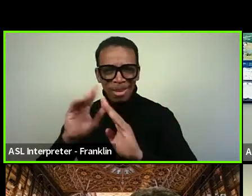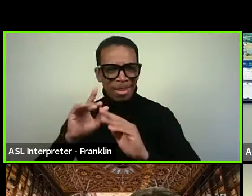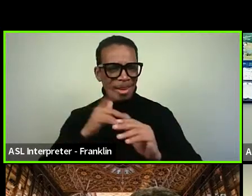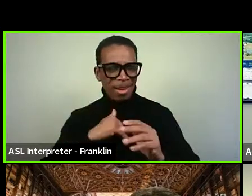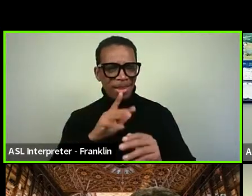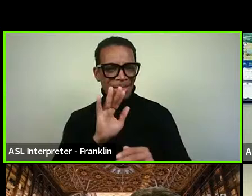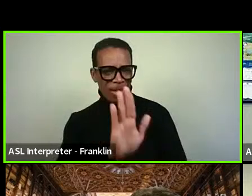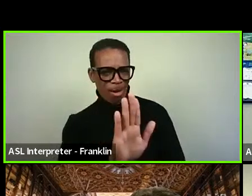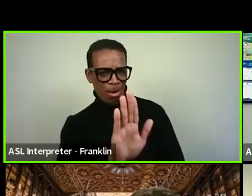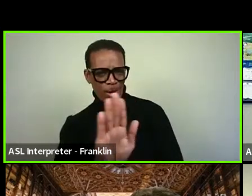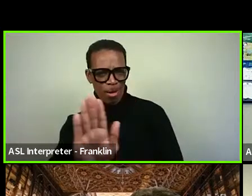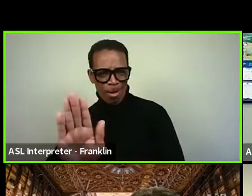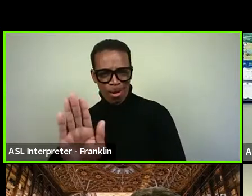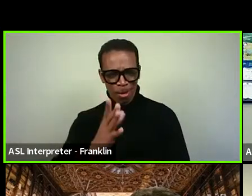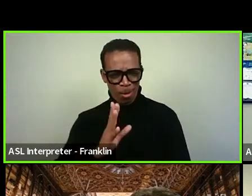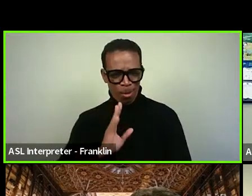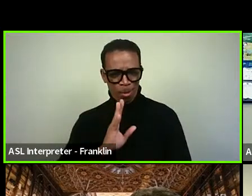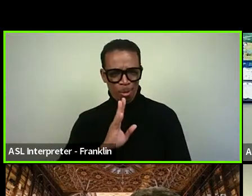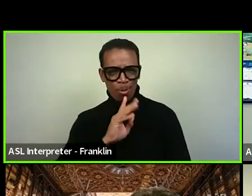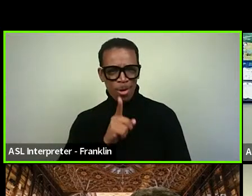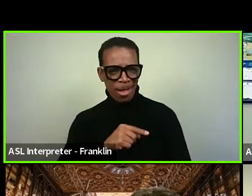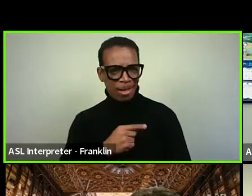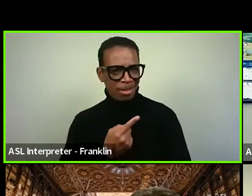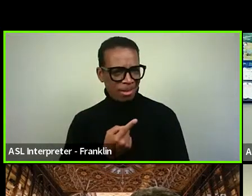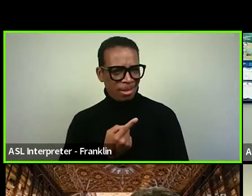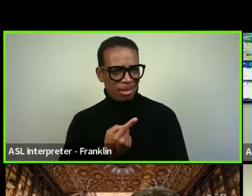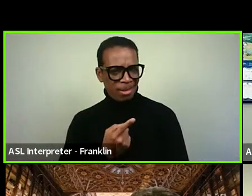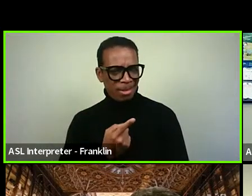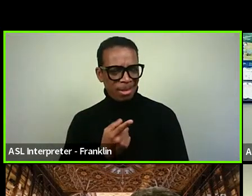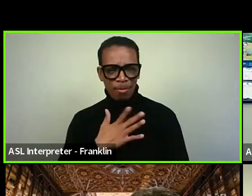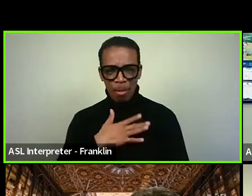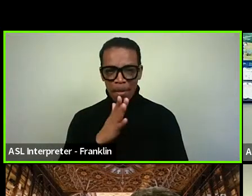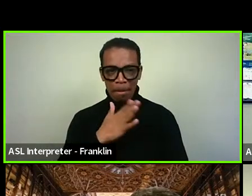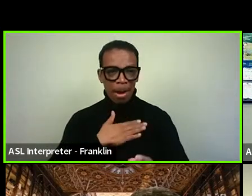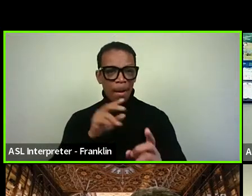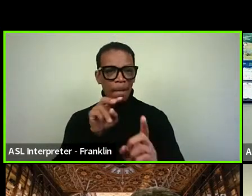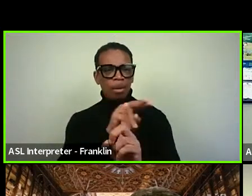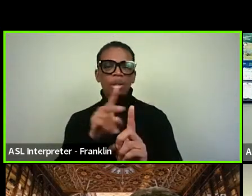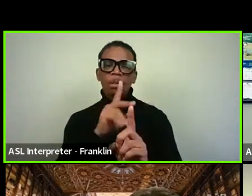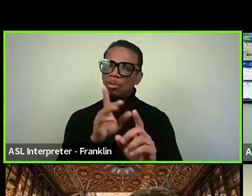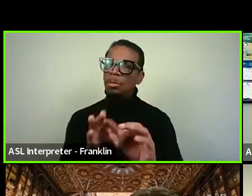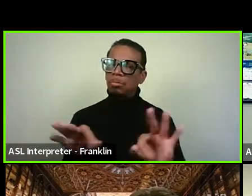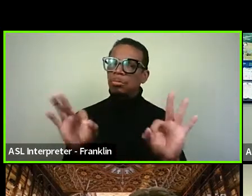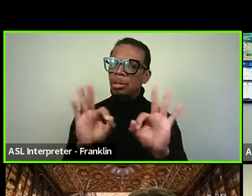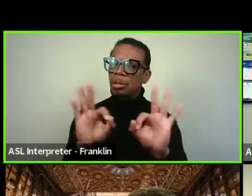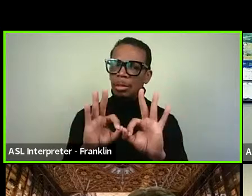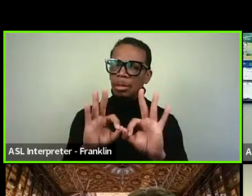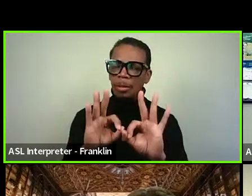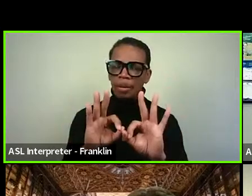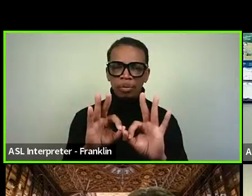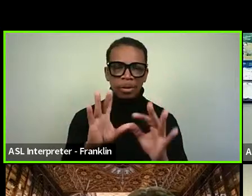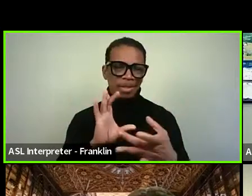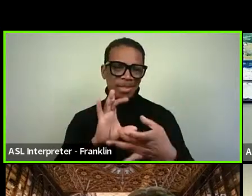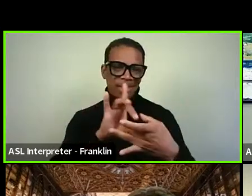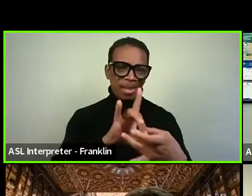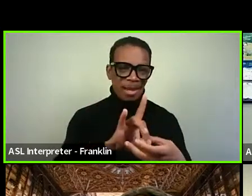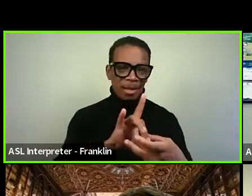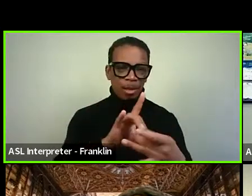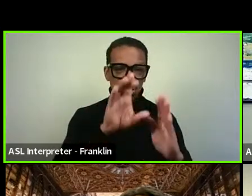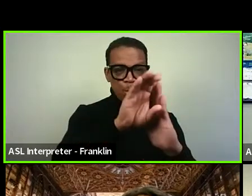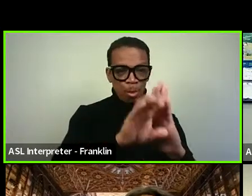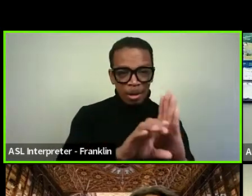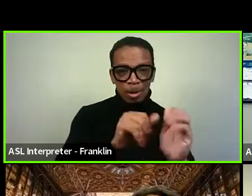a piece of it. And so for me, my perspective is, right, it is an essential, it is a co-curricular and sometimes